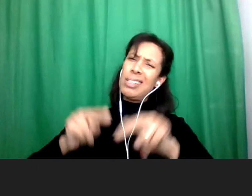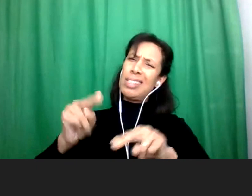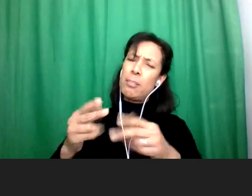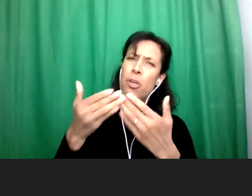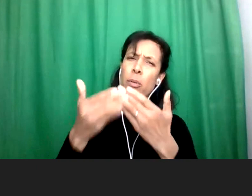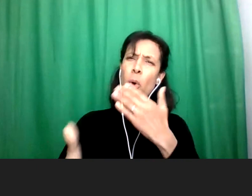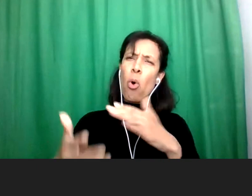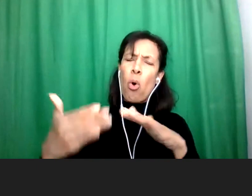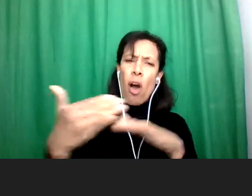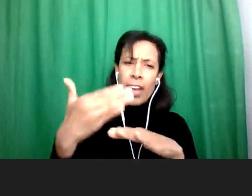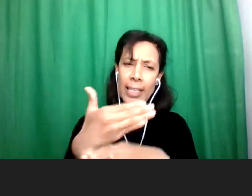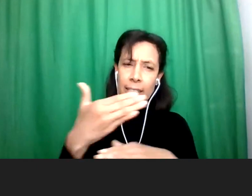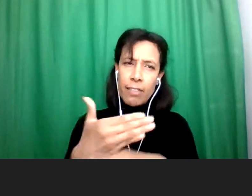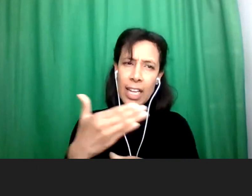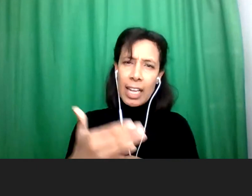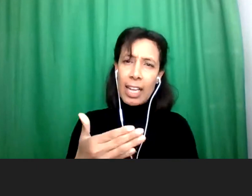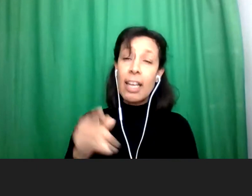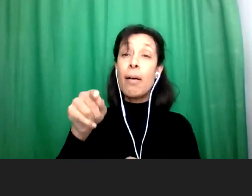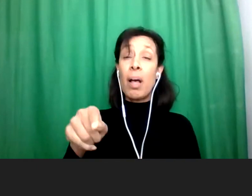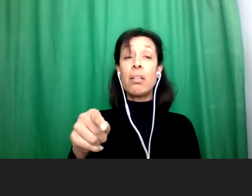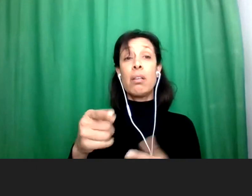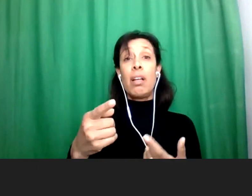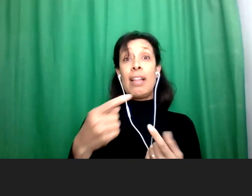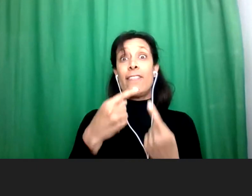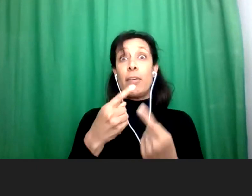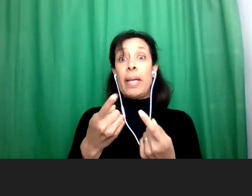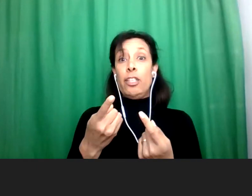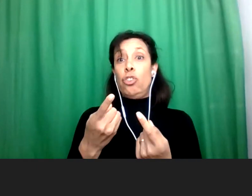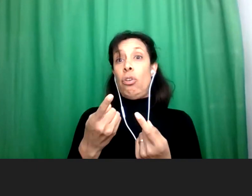come from your reading.